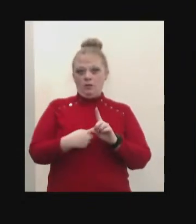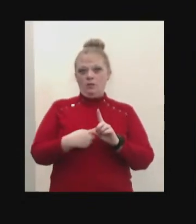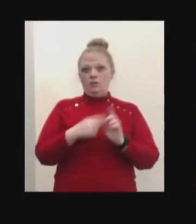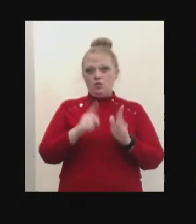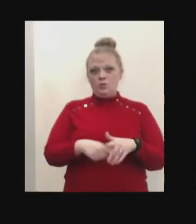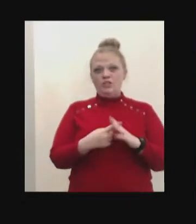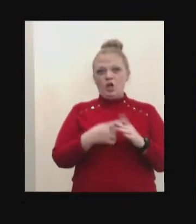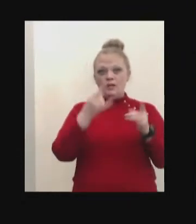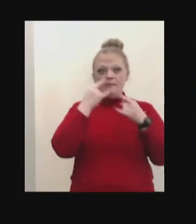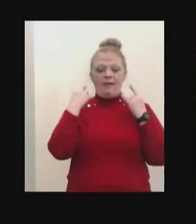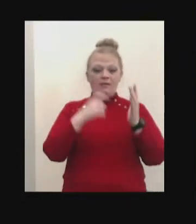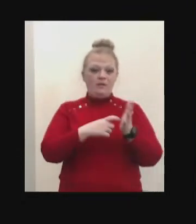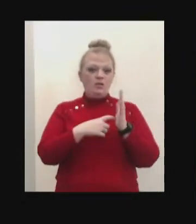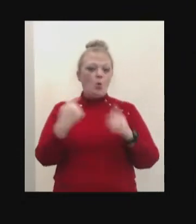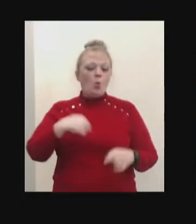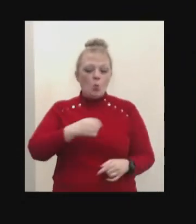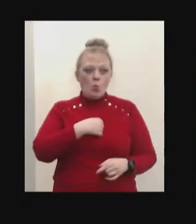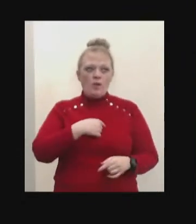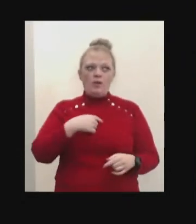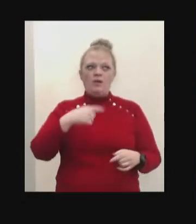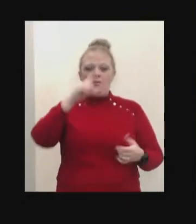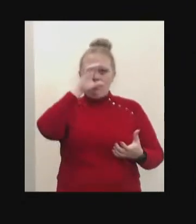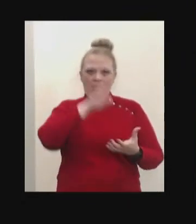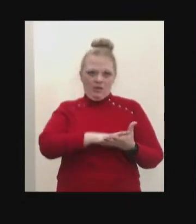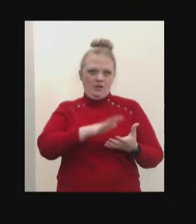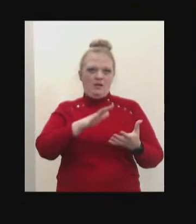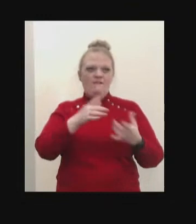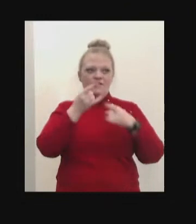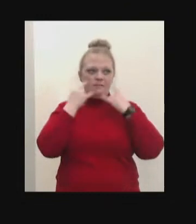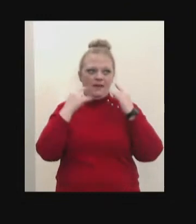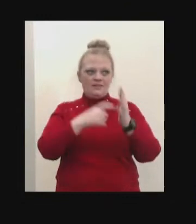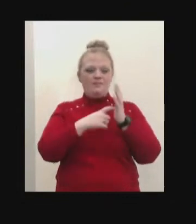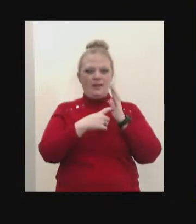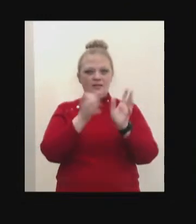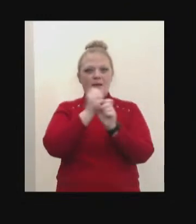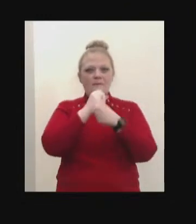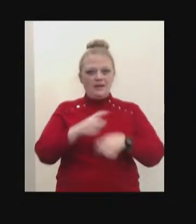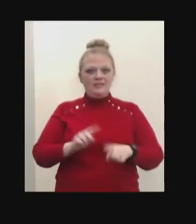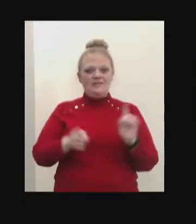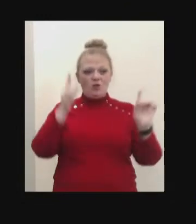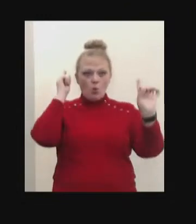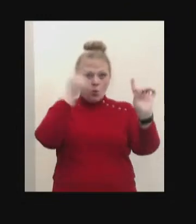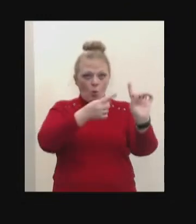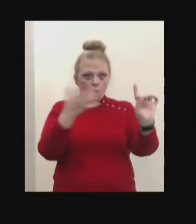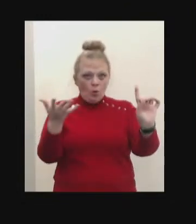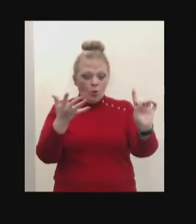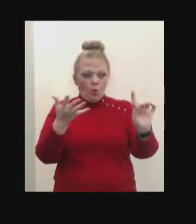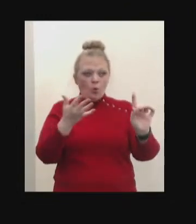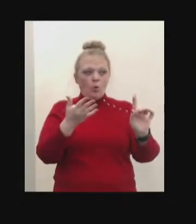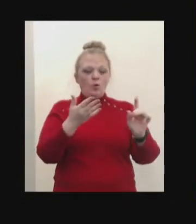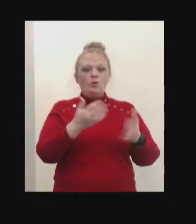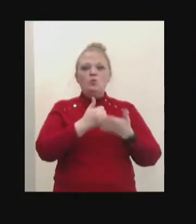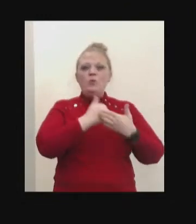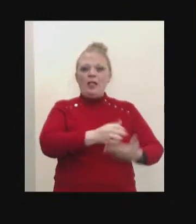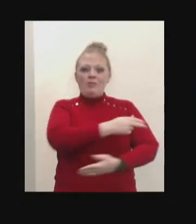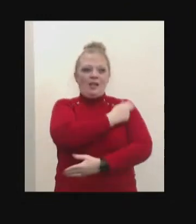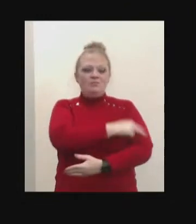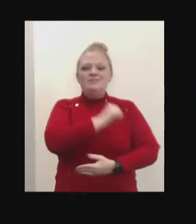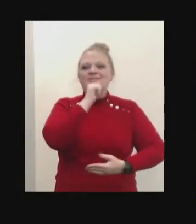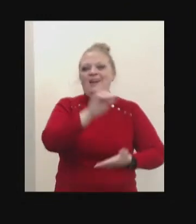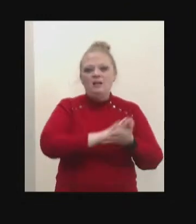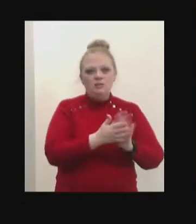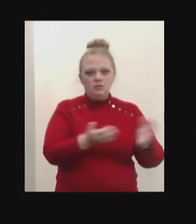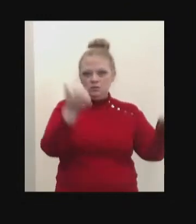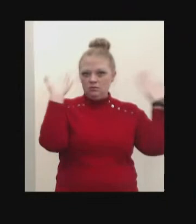and we believe the mask mandate has made a difference. The goal was to prevent the hospitals from being overrun. We saw what